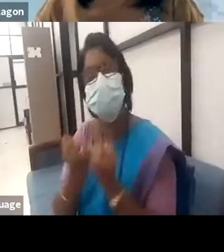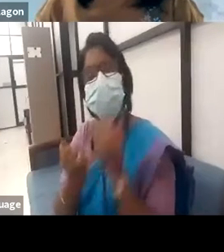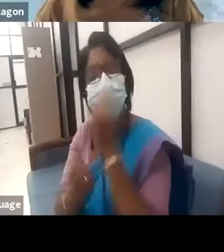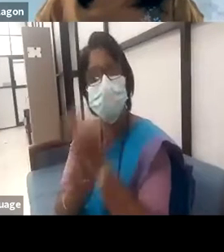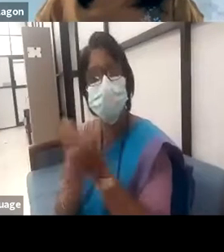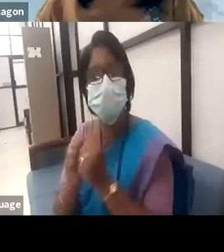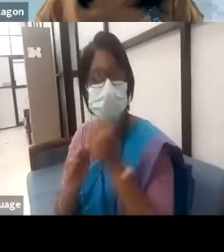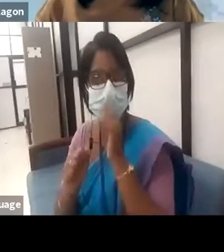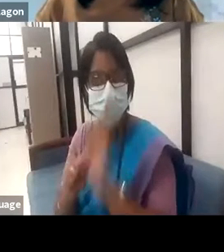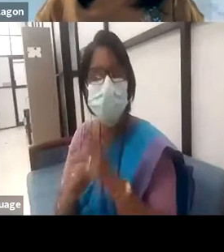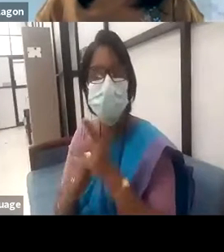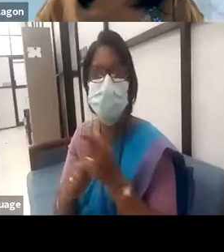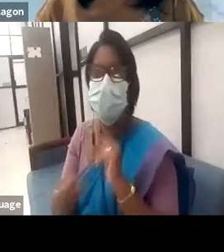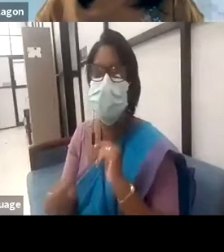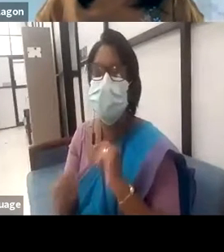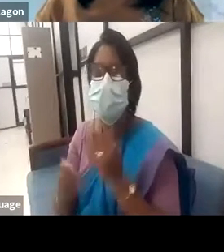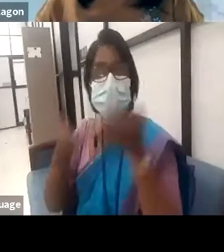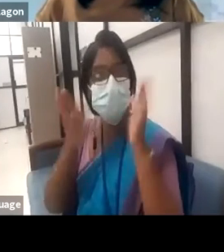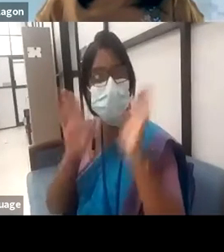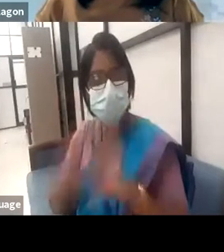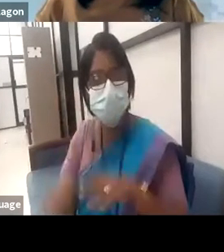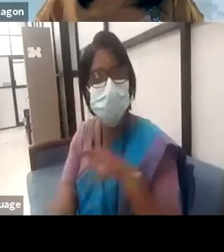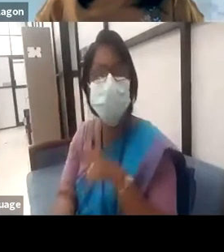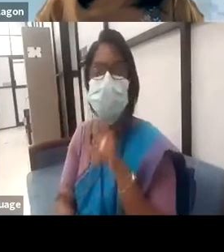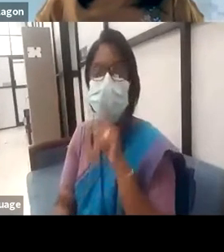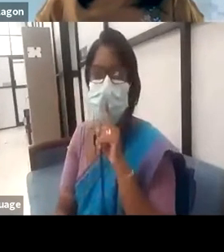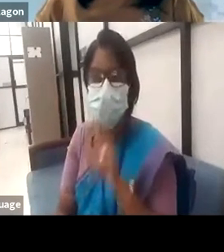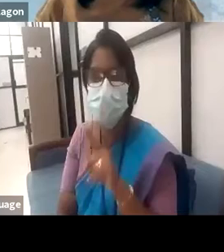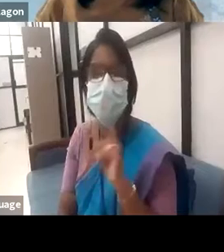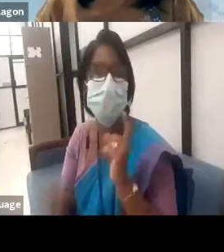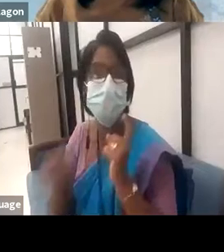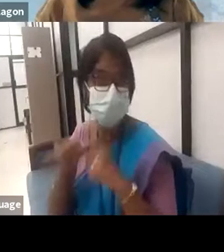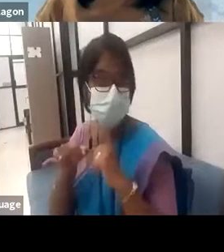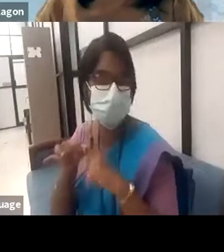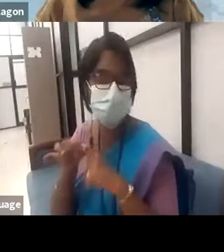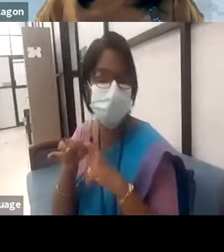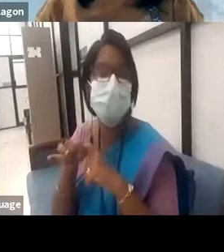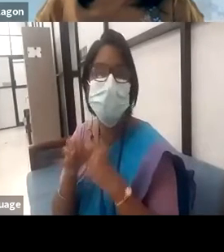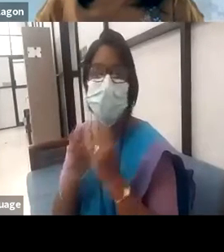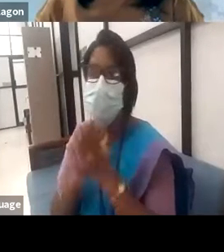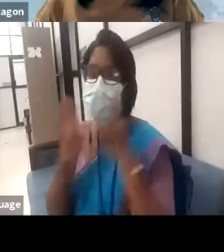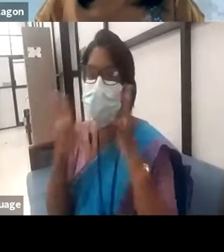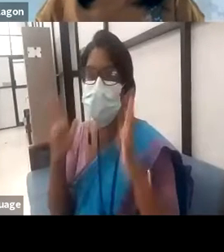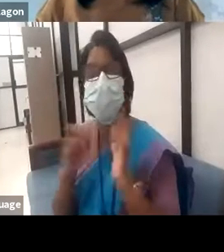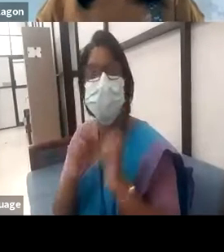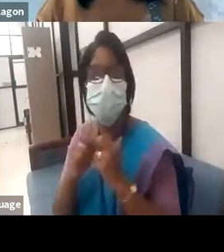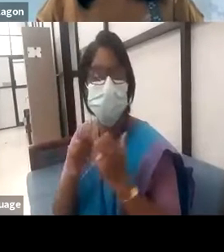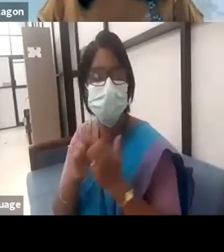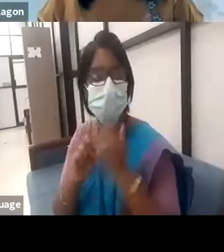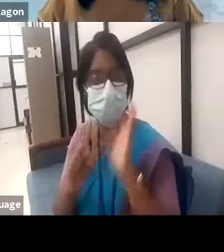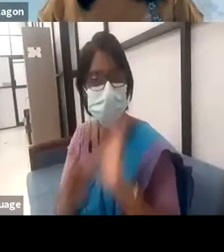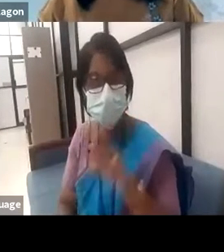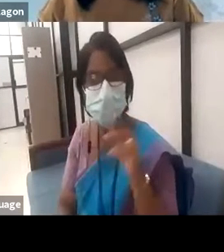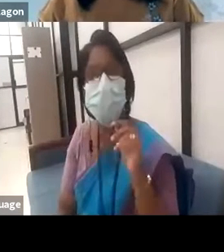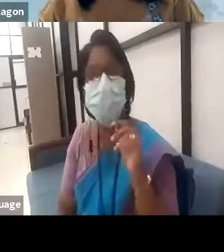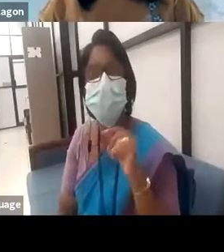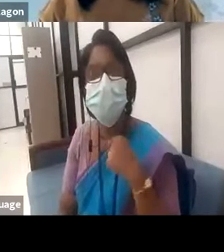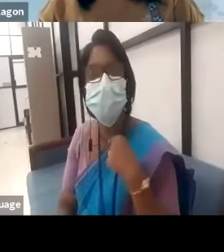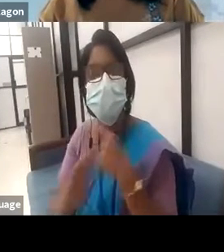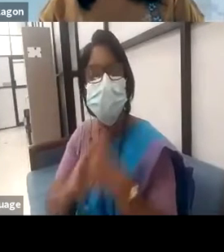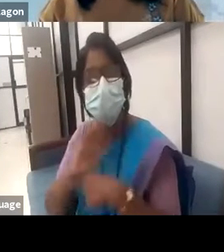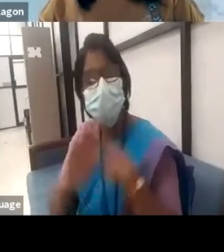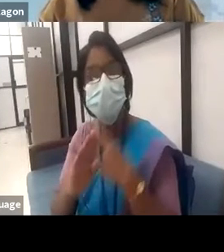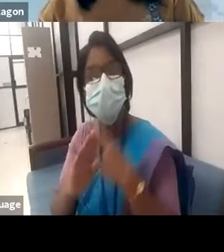the problem, one of the big problems that challenges Sri Lanka is